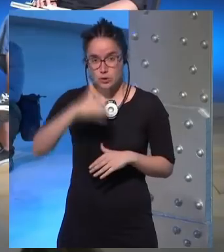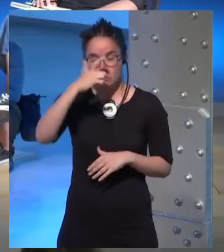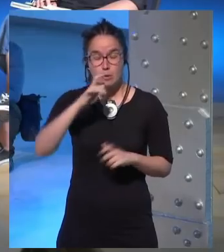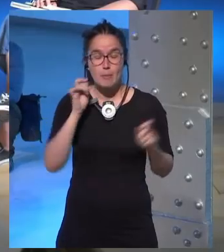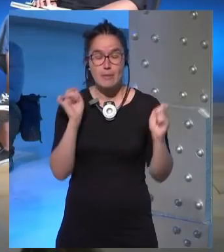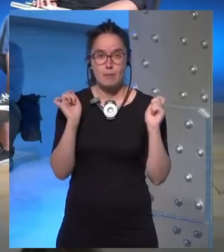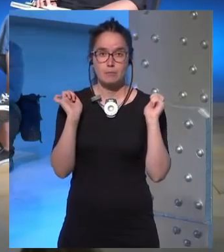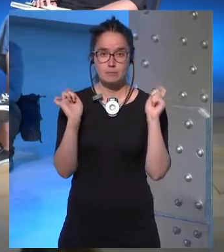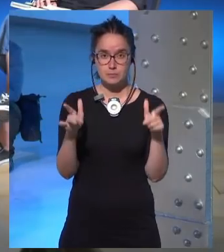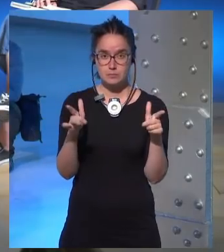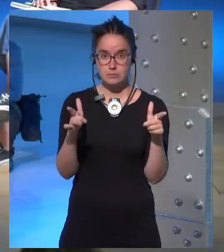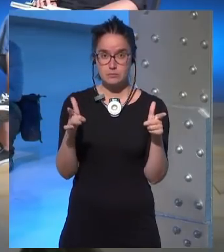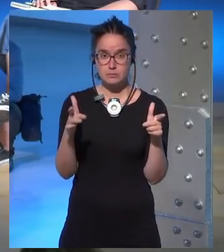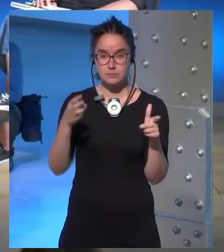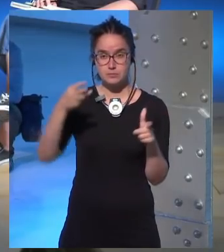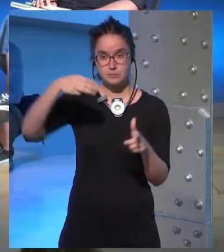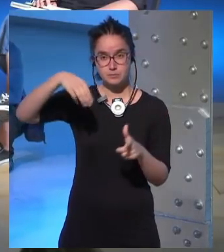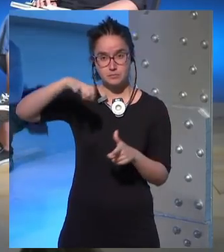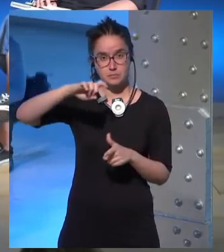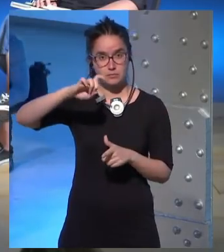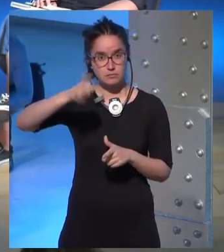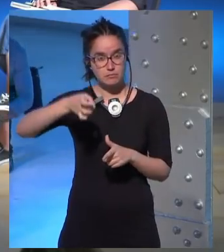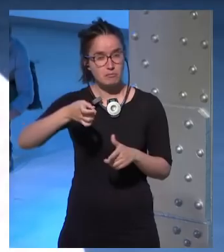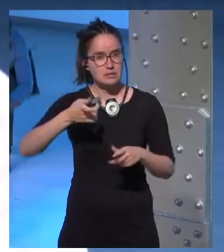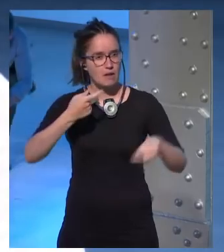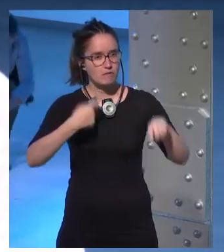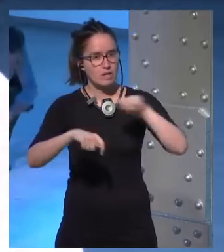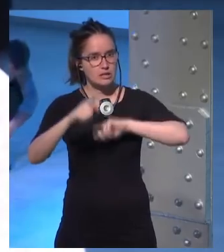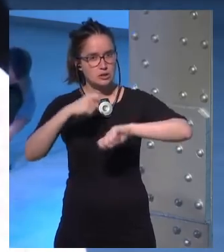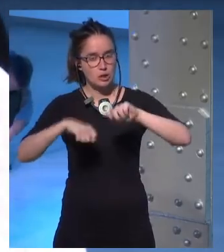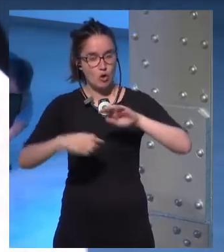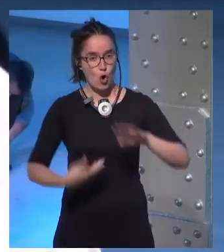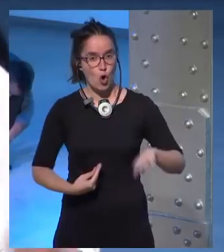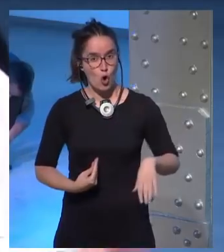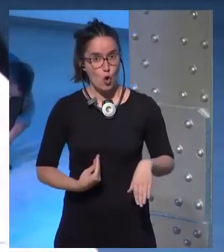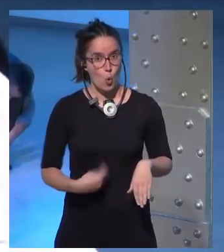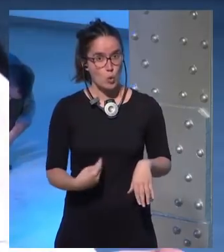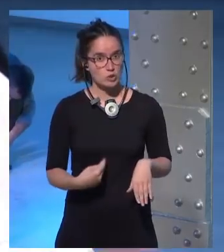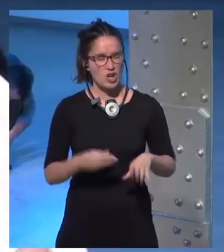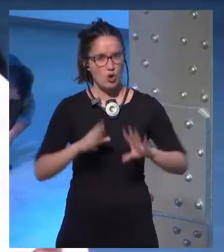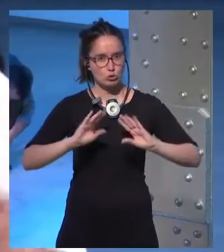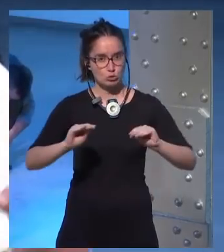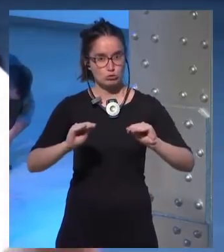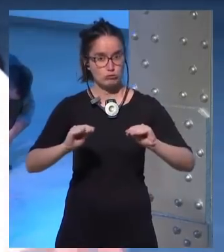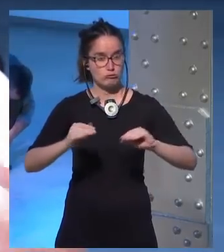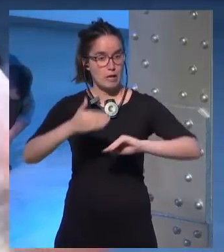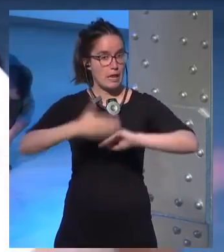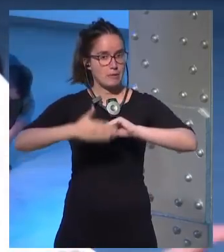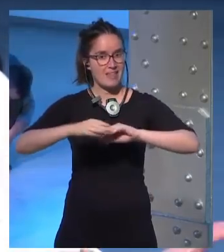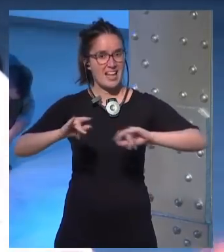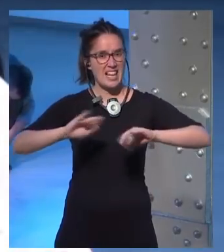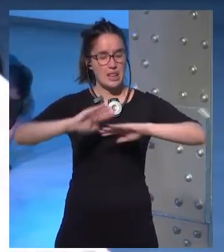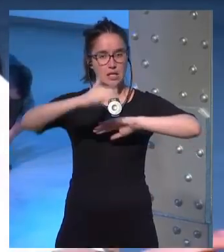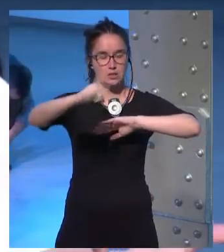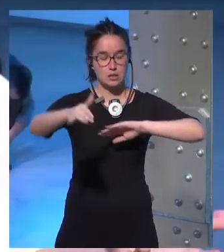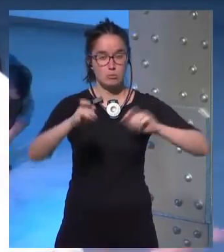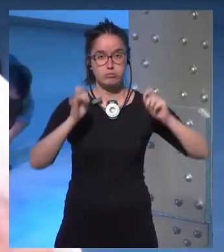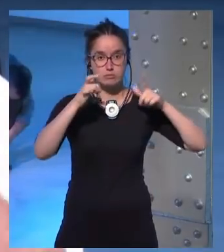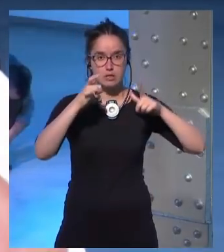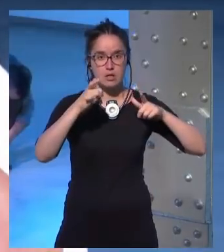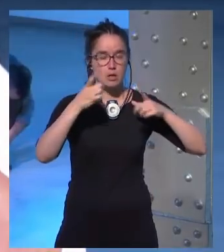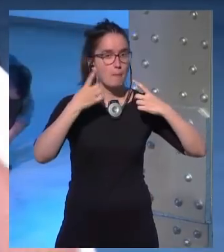on the edge of the desert. And I thought, wow, who is this? What kind of world made